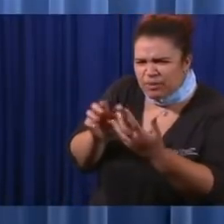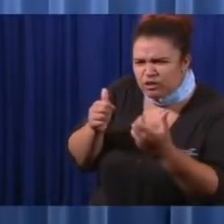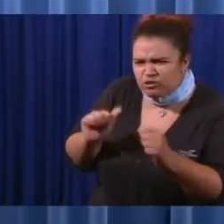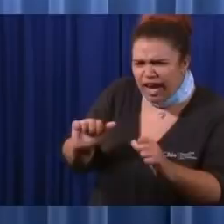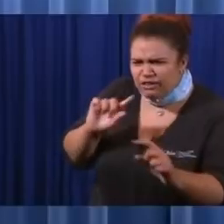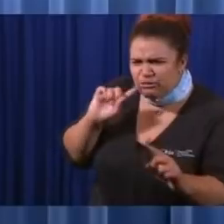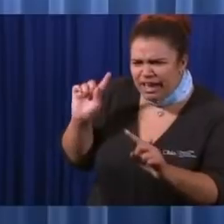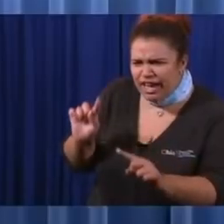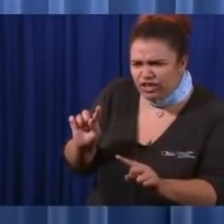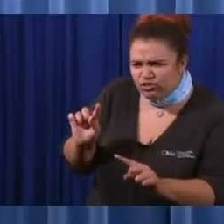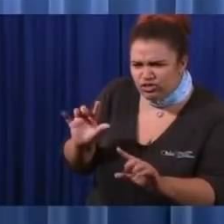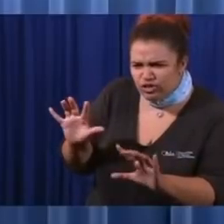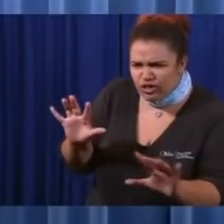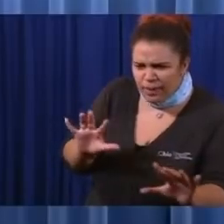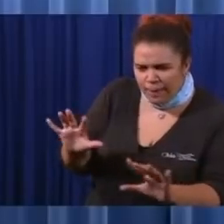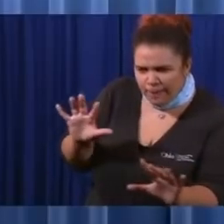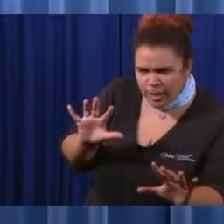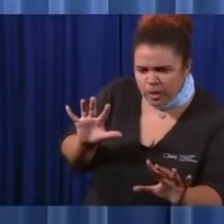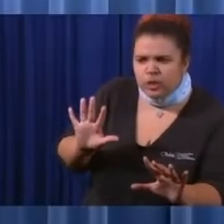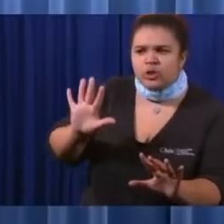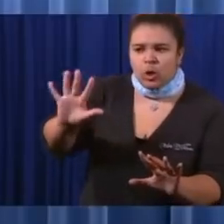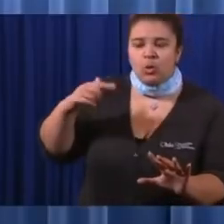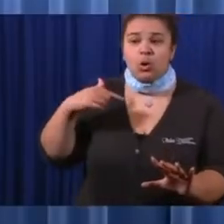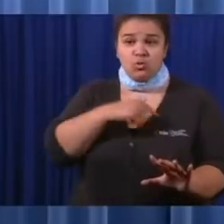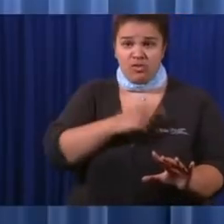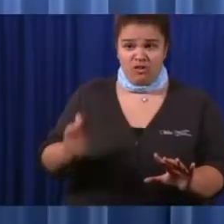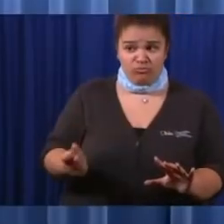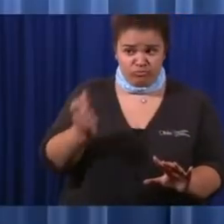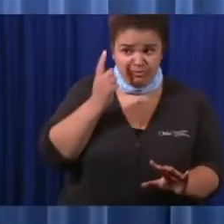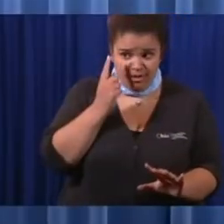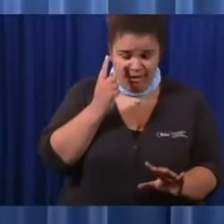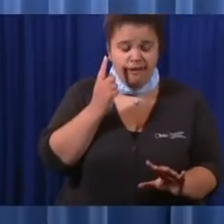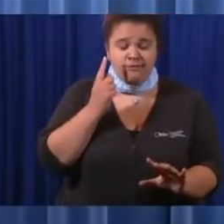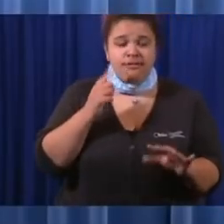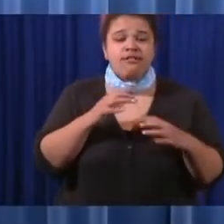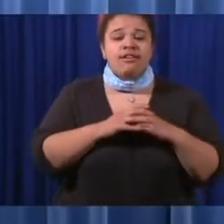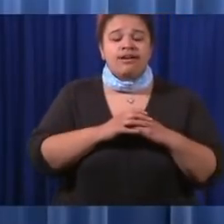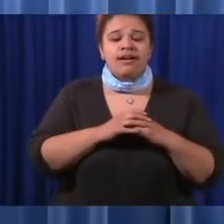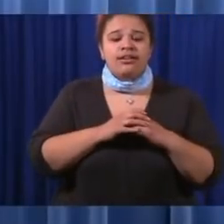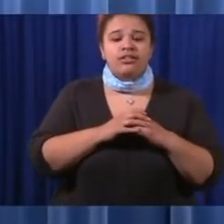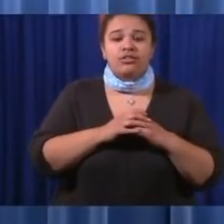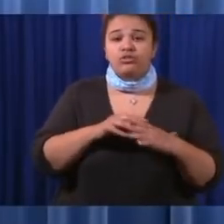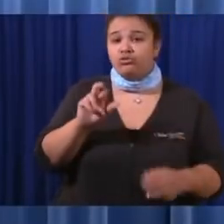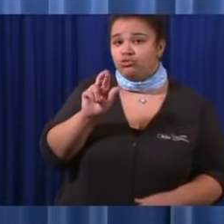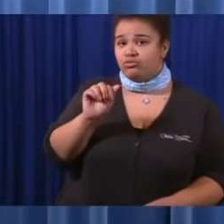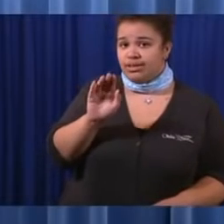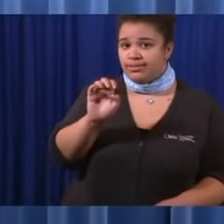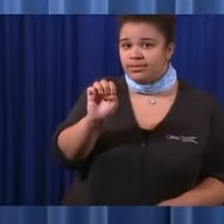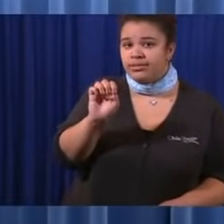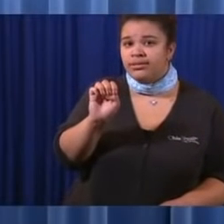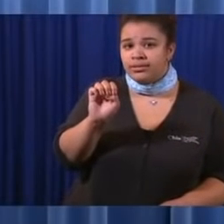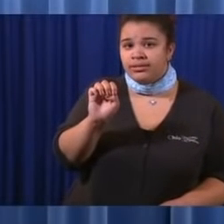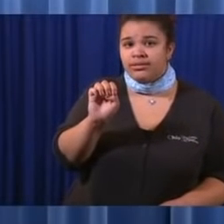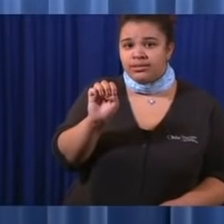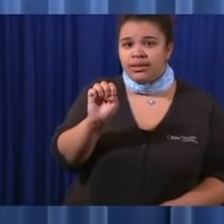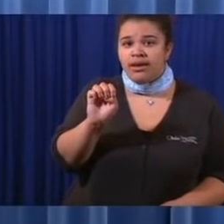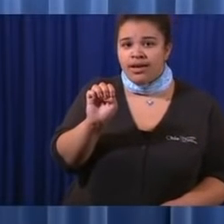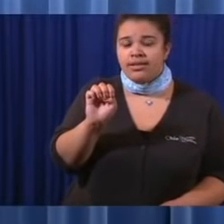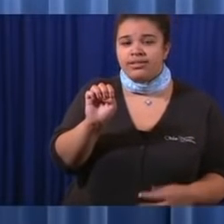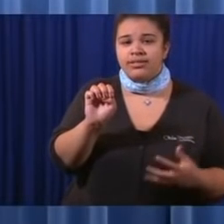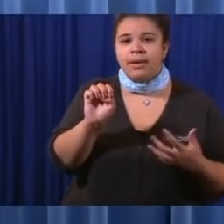answer it. Look, we understand that race